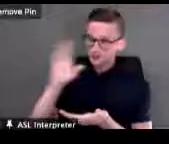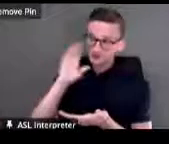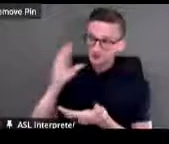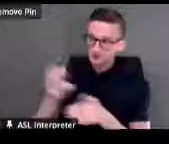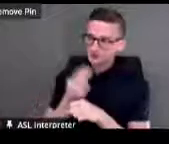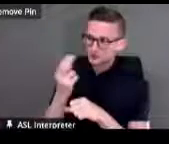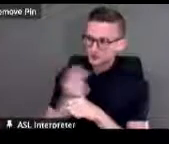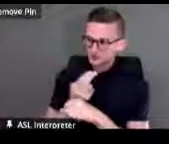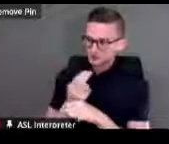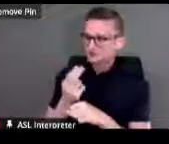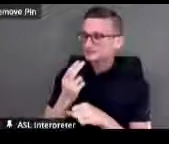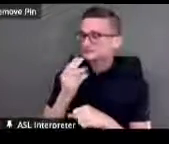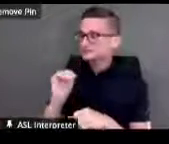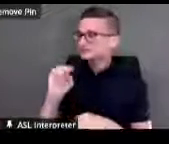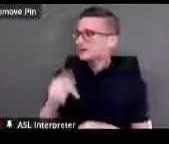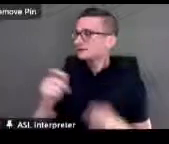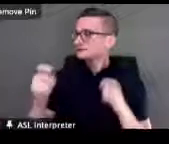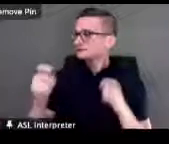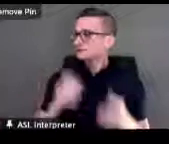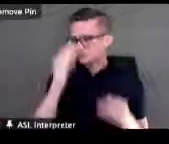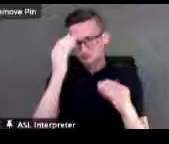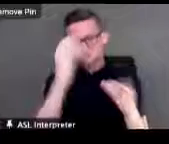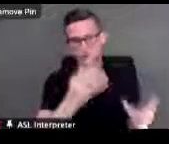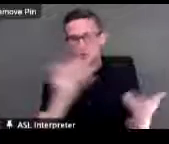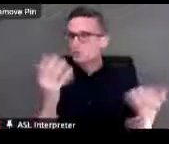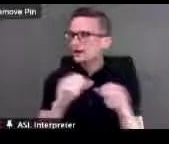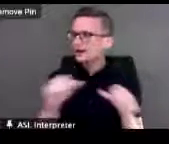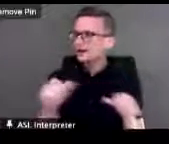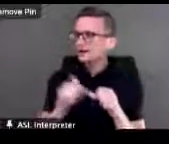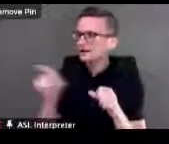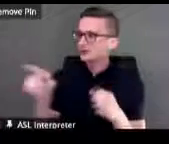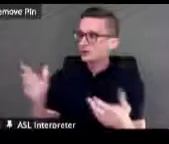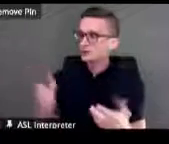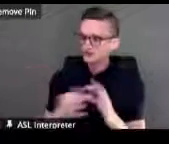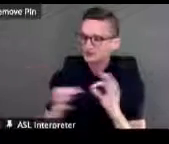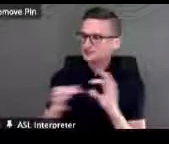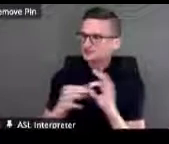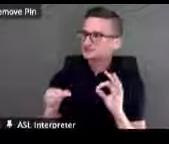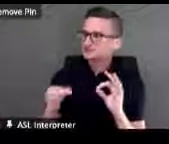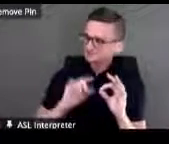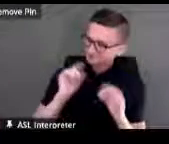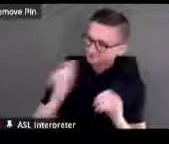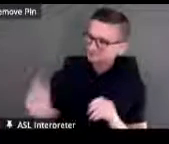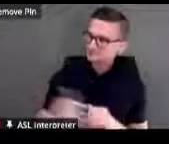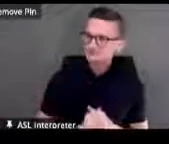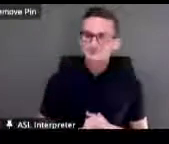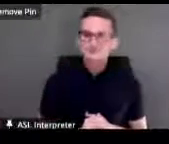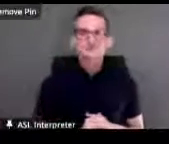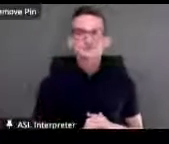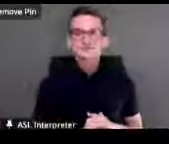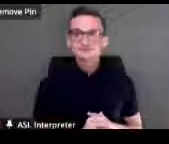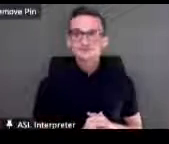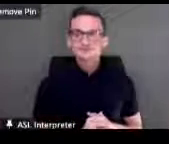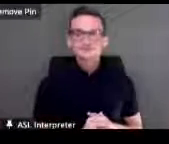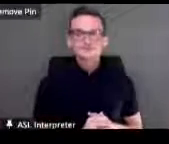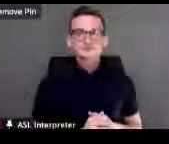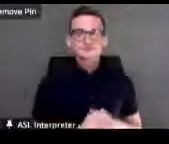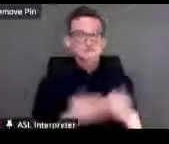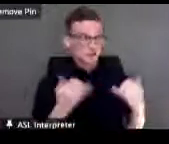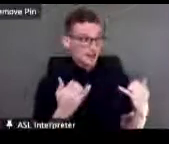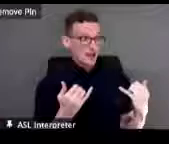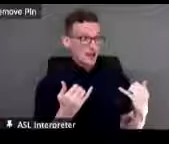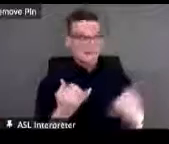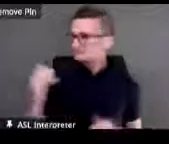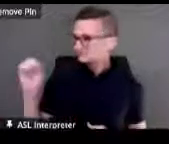reference. And if you'll please let the mapper know what area you would like to discuss, the floor is yours. Okay. Right now?